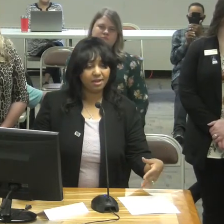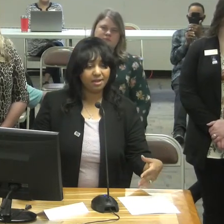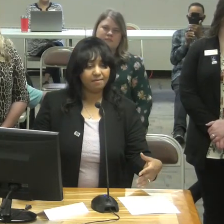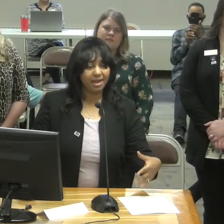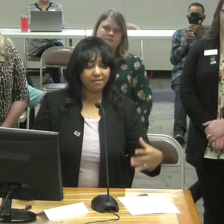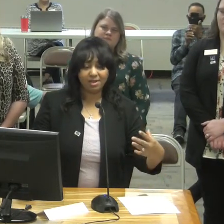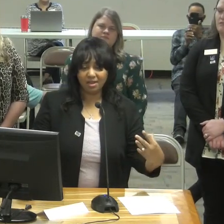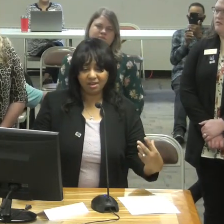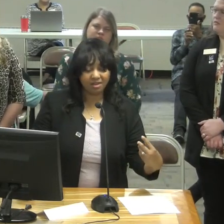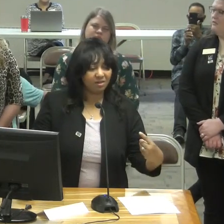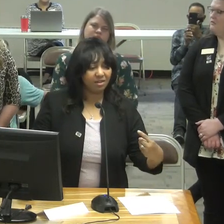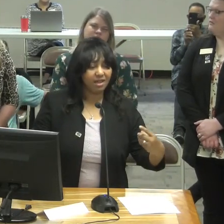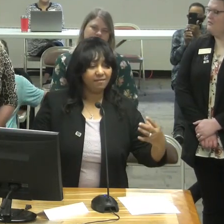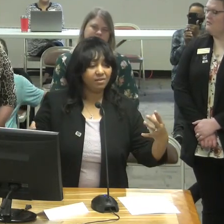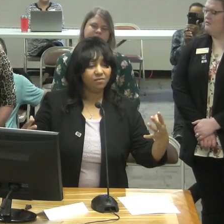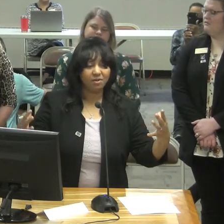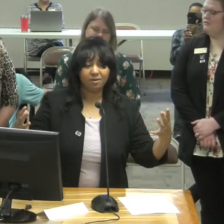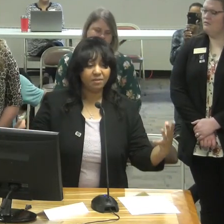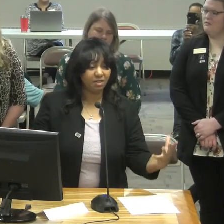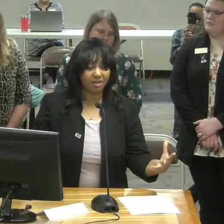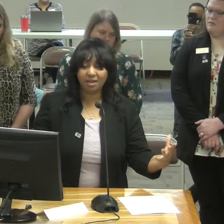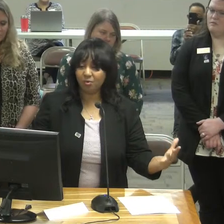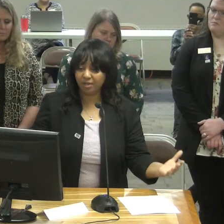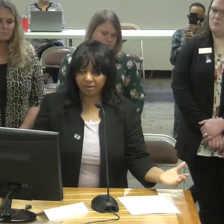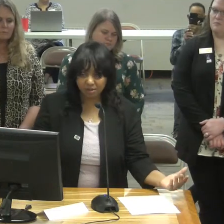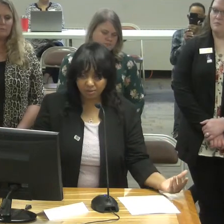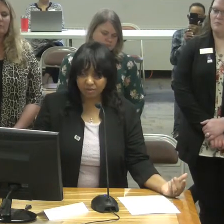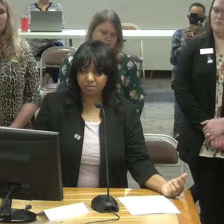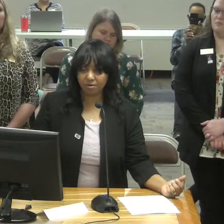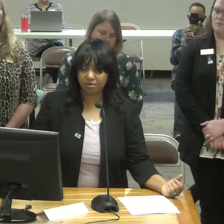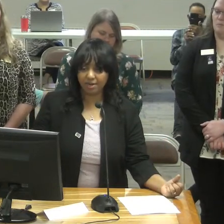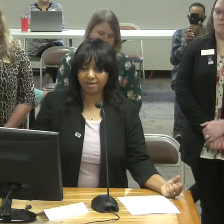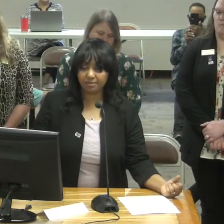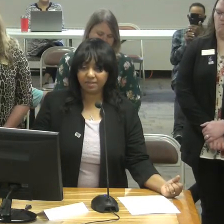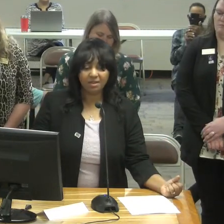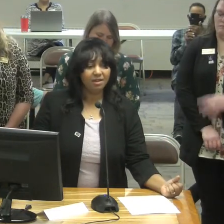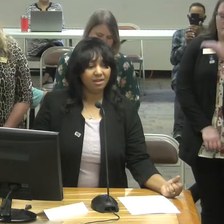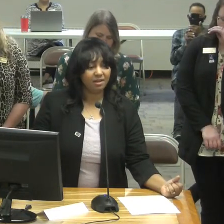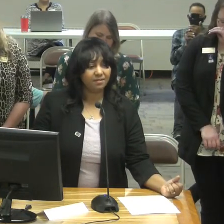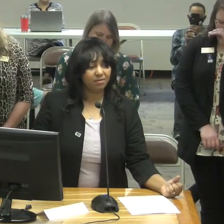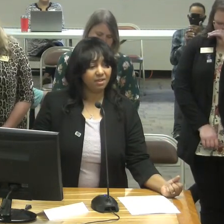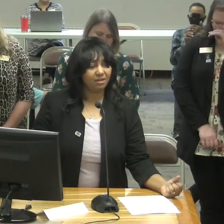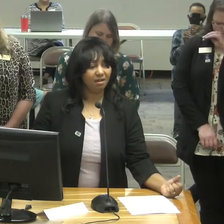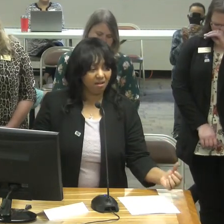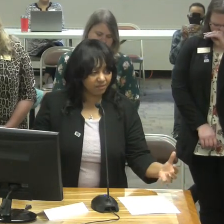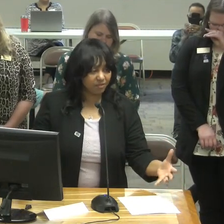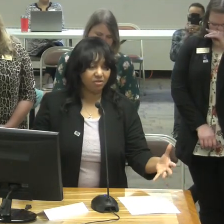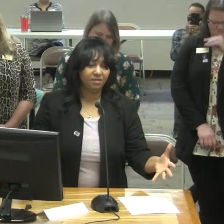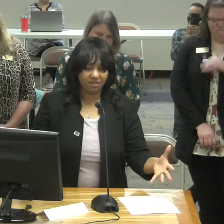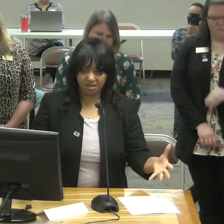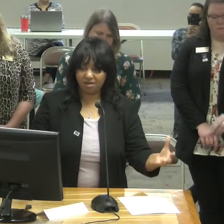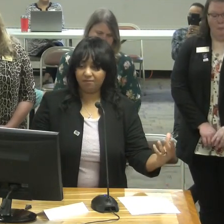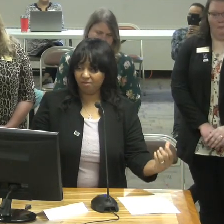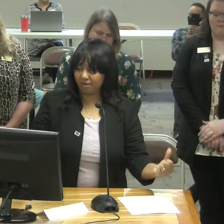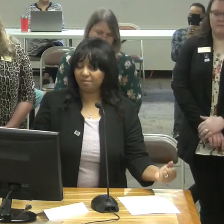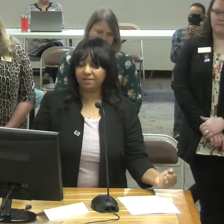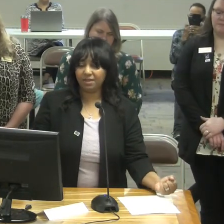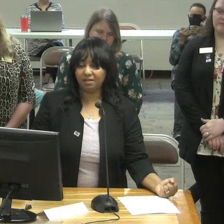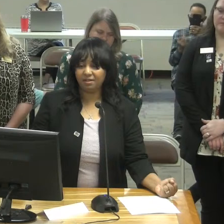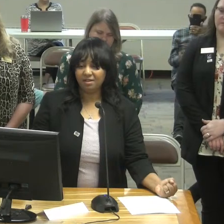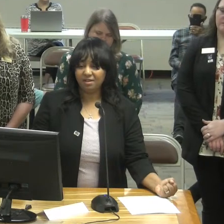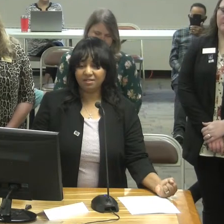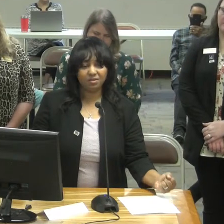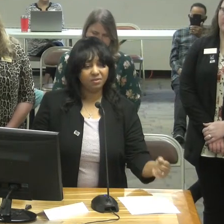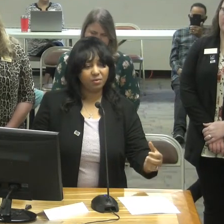toward advocating and having diversity equity and inclusion programs so that all students can feel